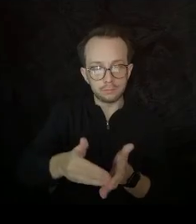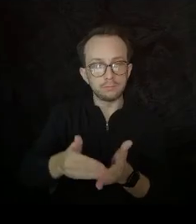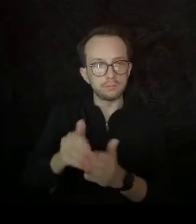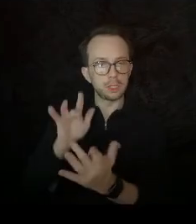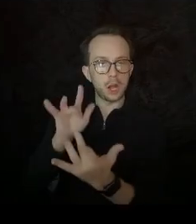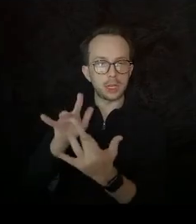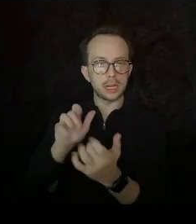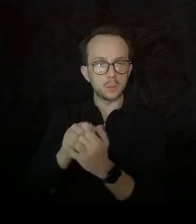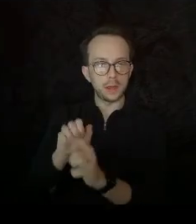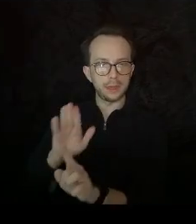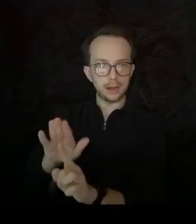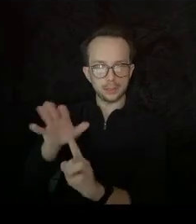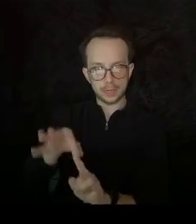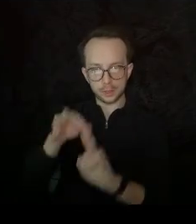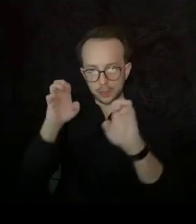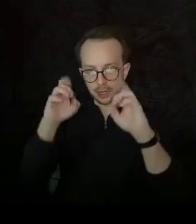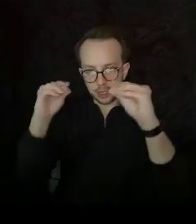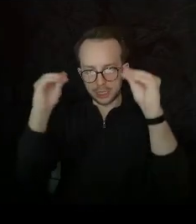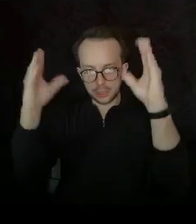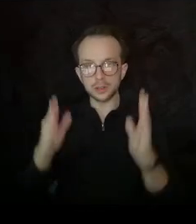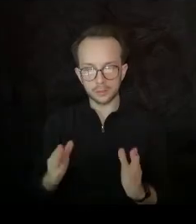child's special education teacher.